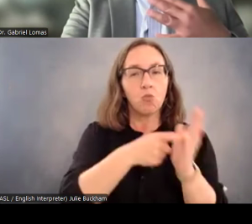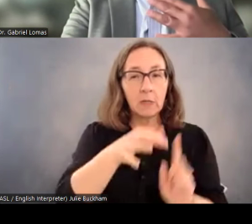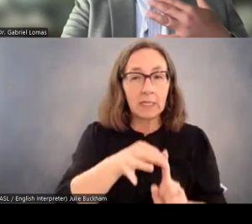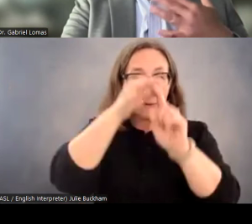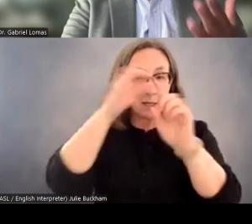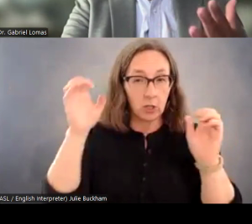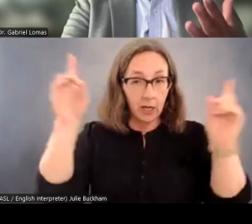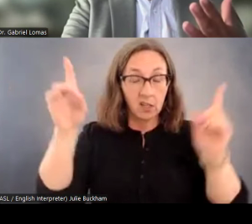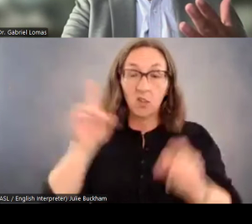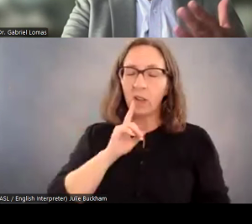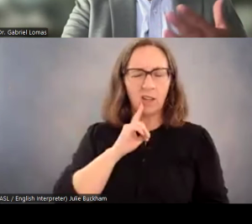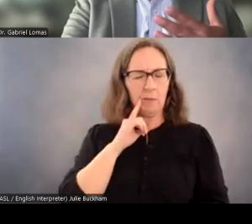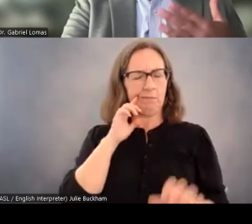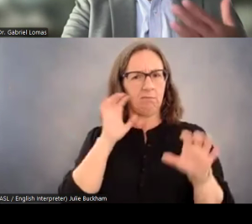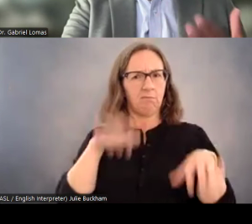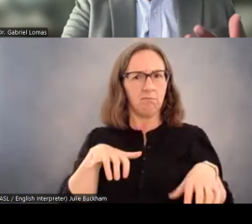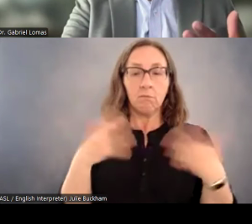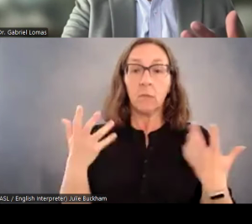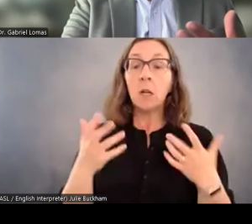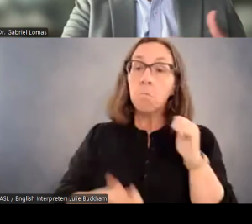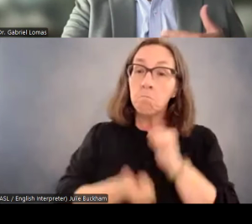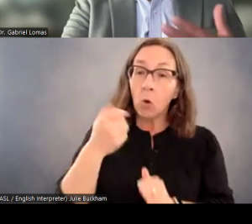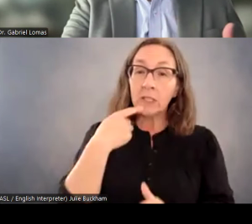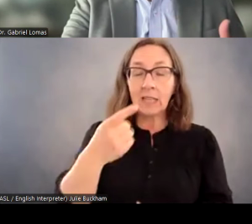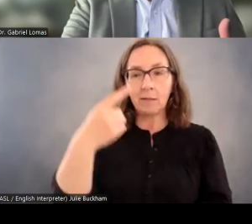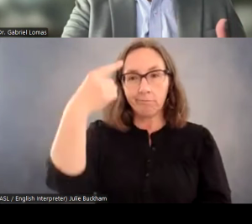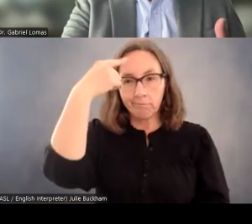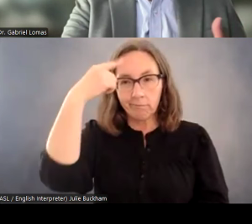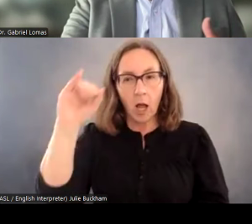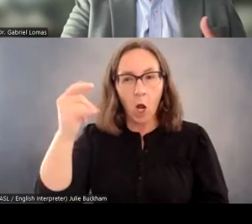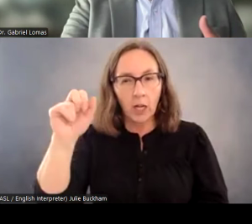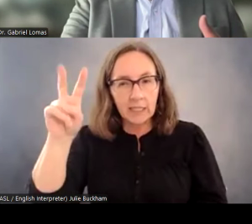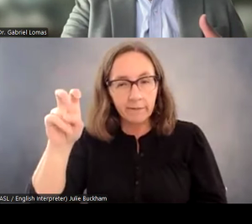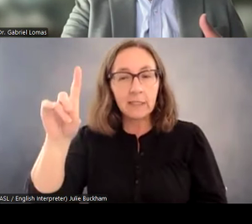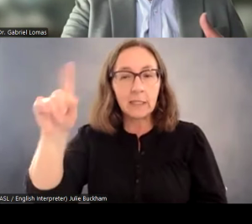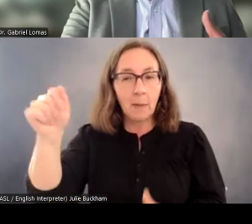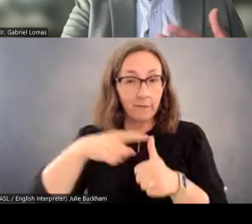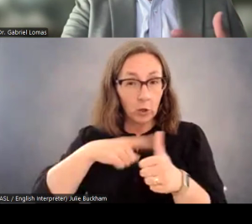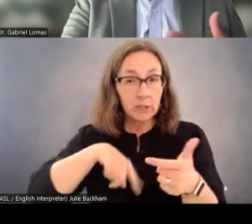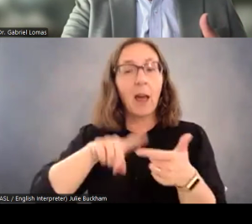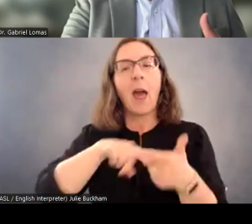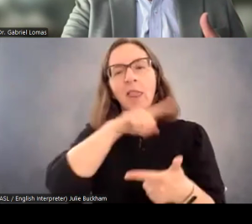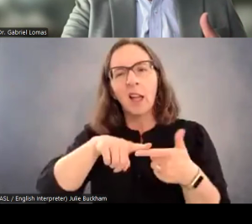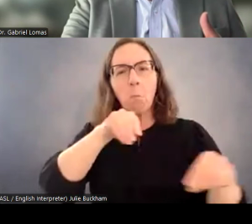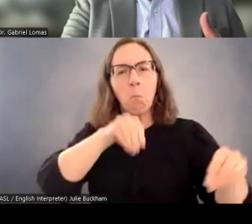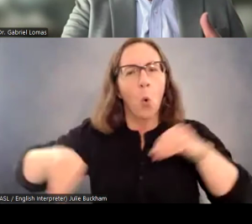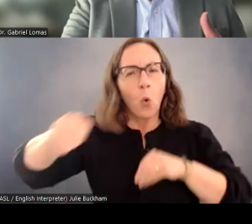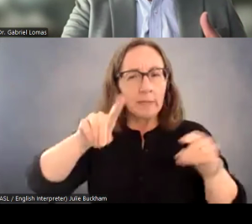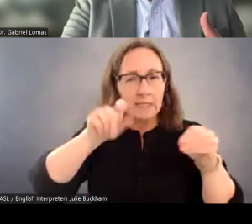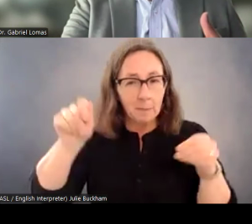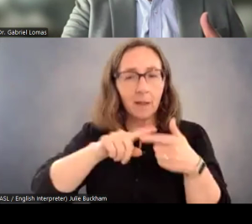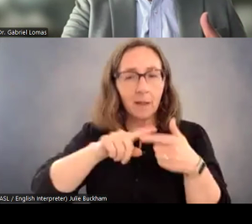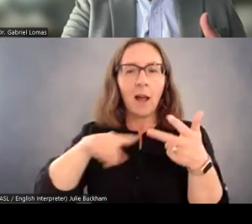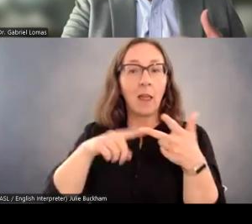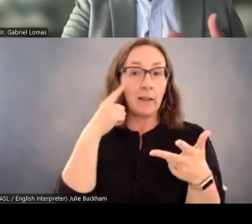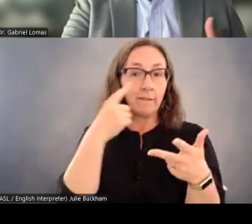Most reported a cognitive disability, followed by ambulatory disability, and then vision. About 38%. So